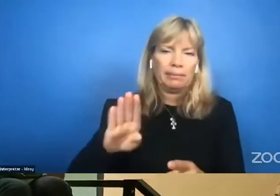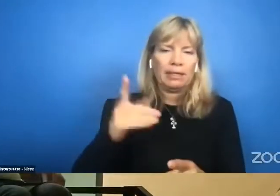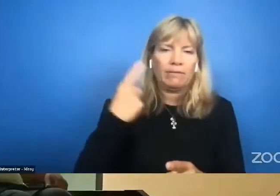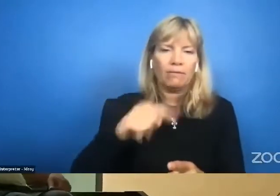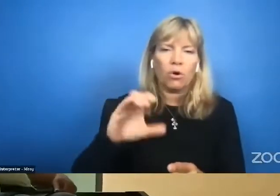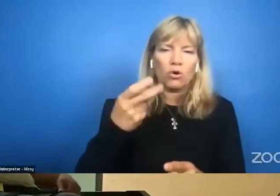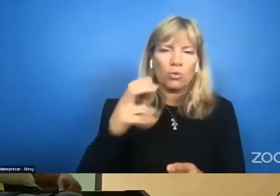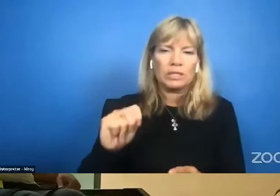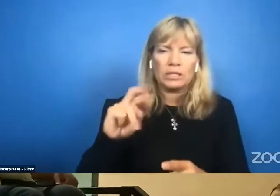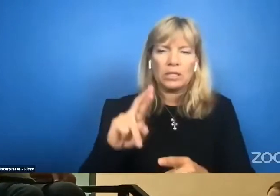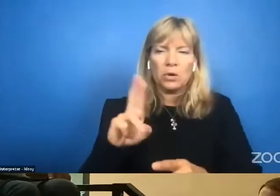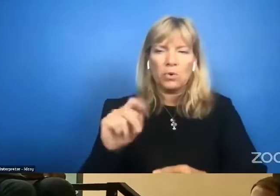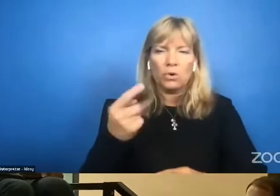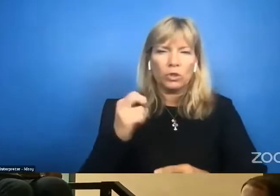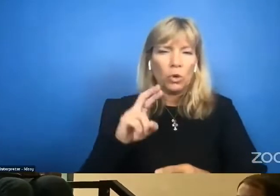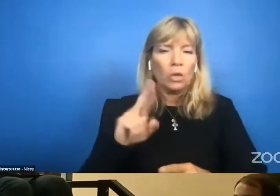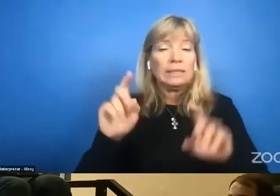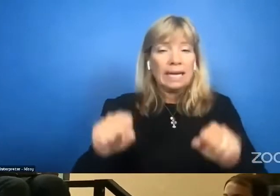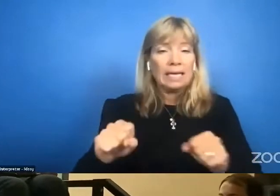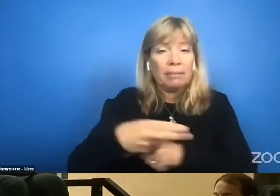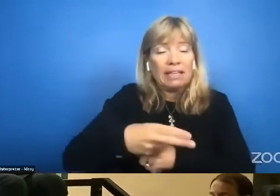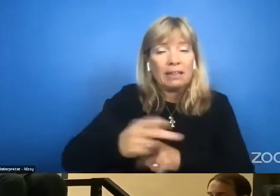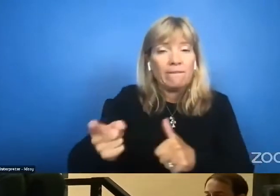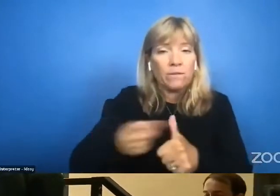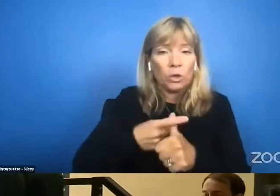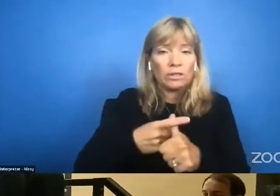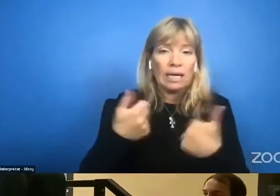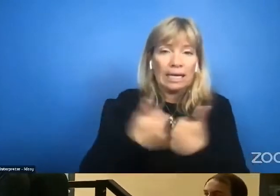of 3:45?